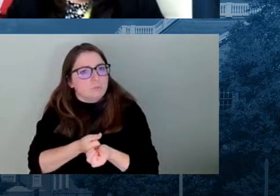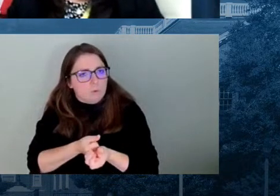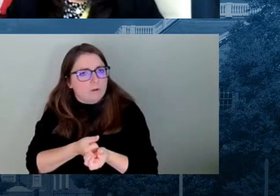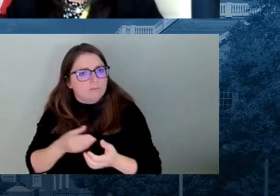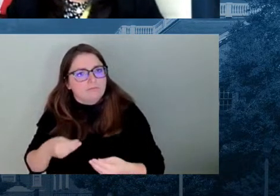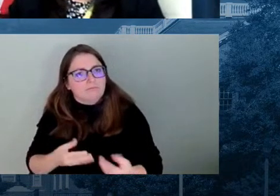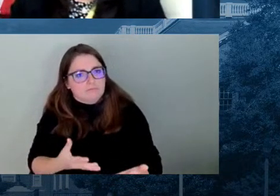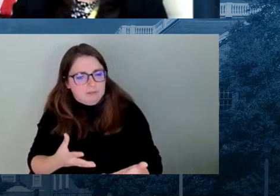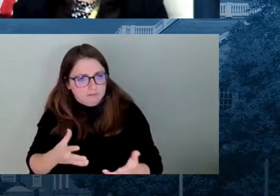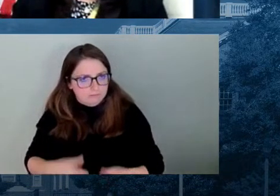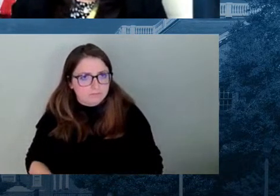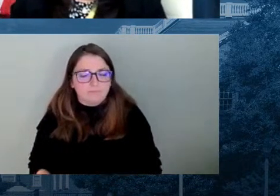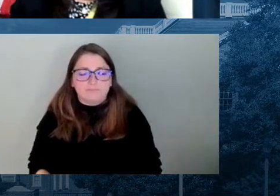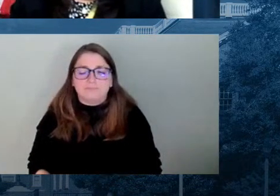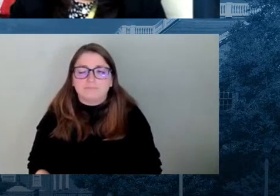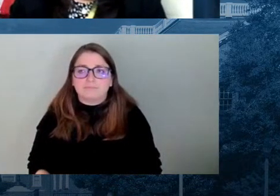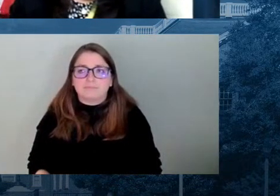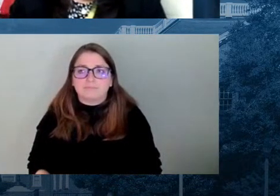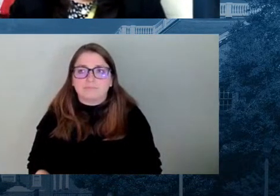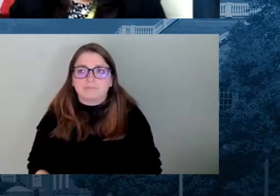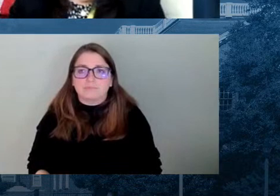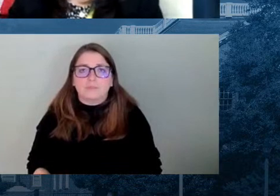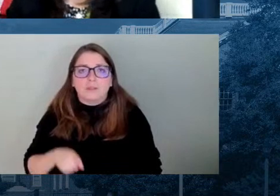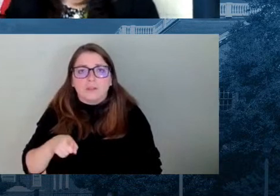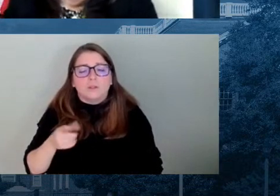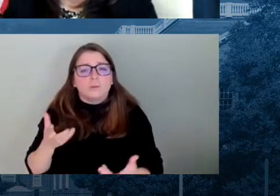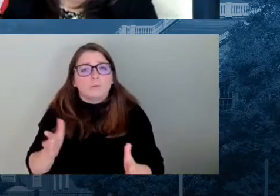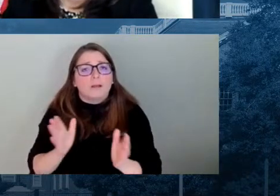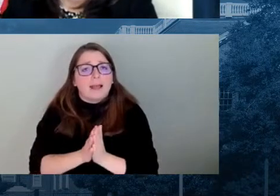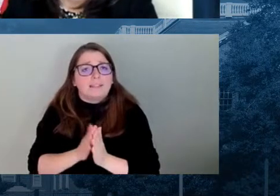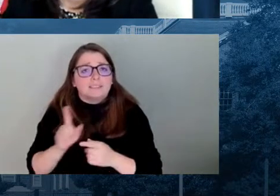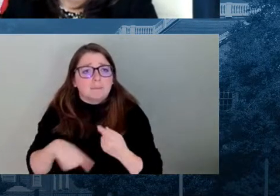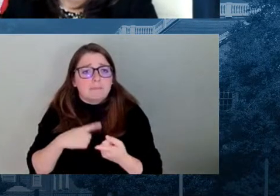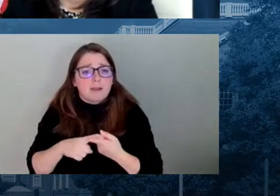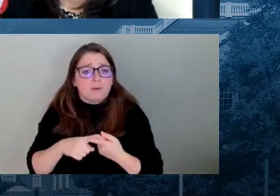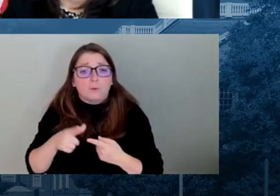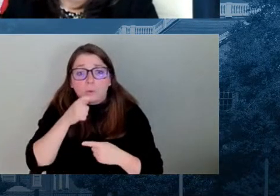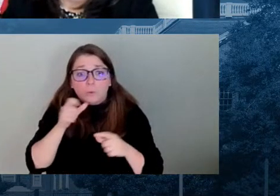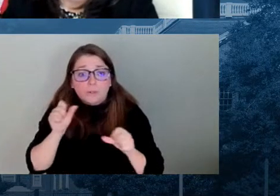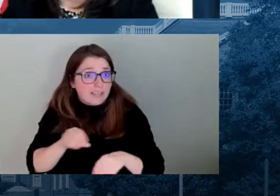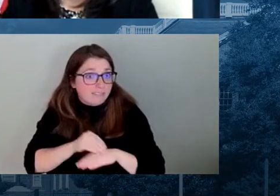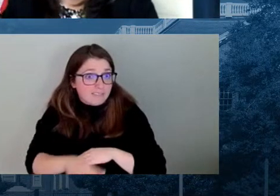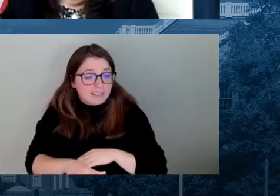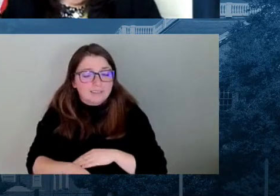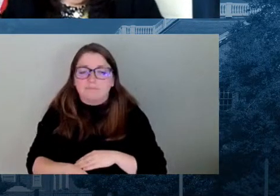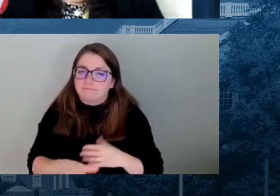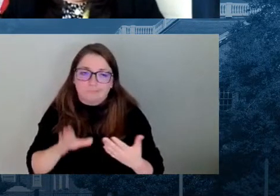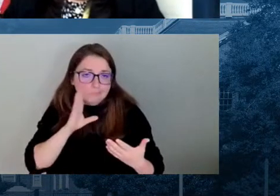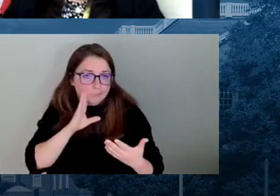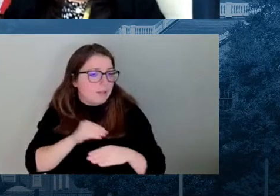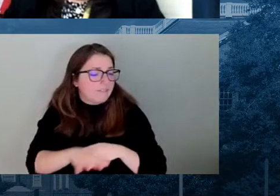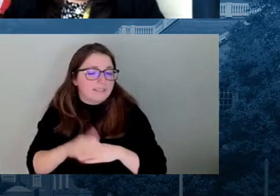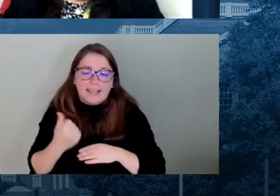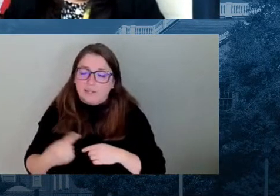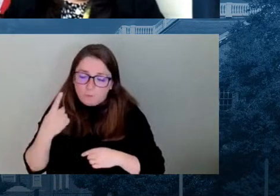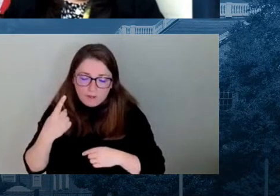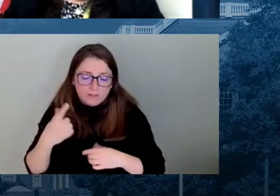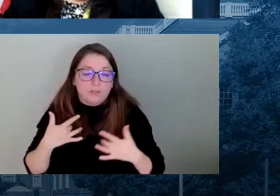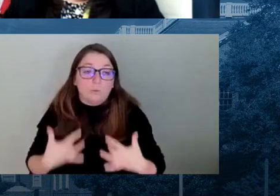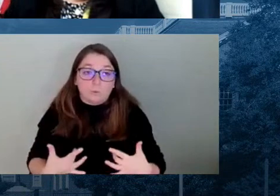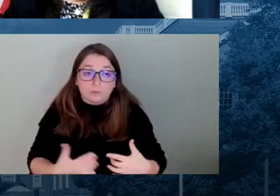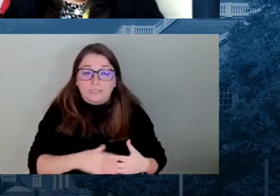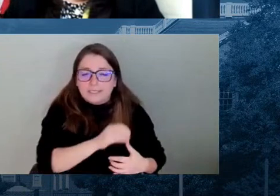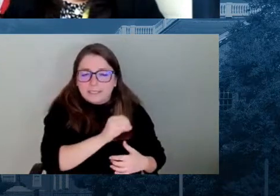symptoms. To your question about who it can affect anyone. We generally see it in ages 0 to